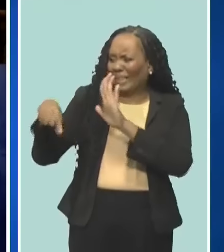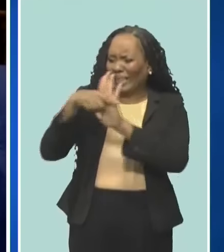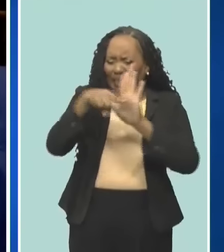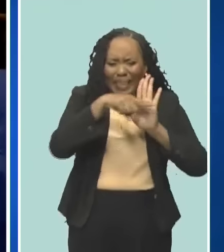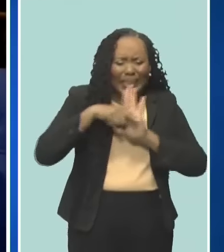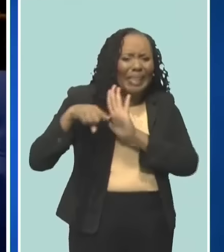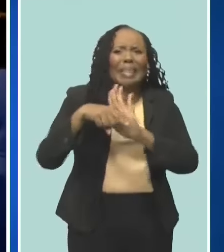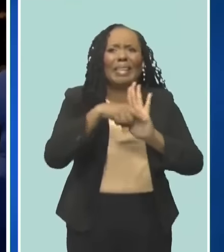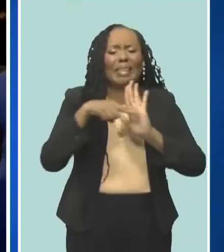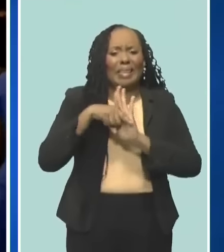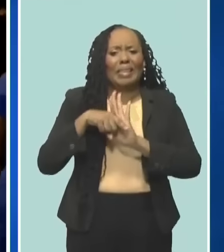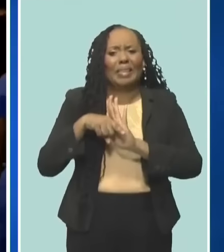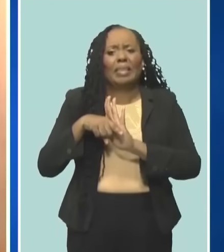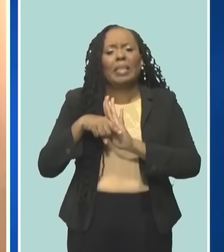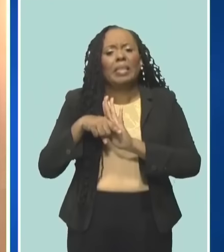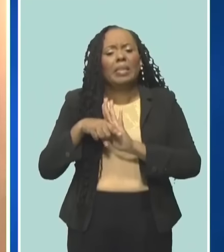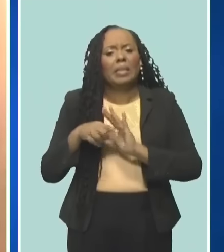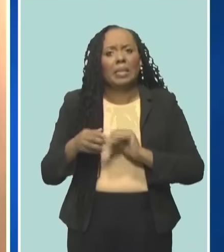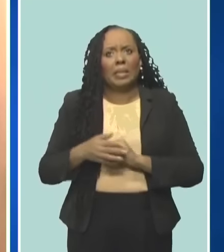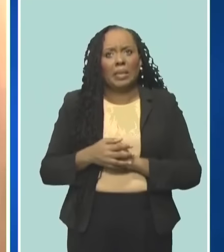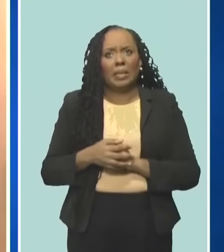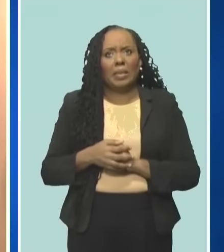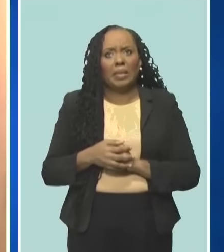it really